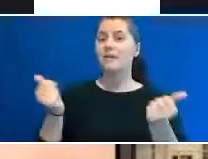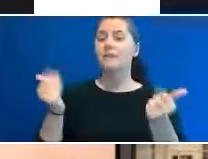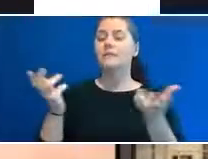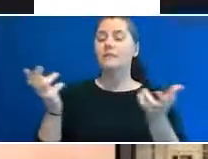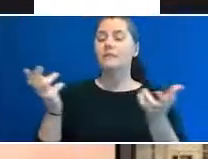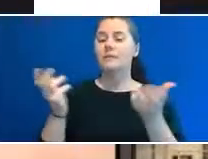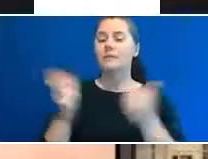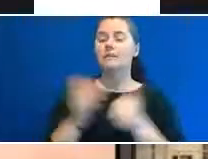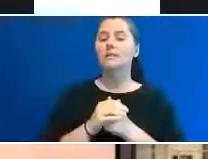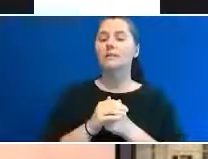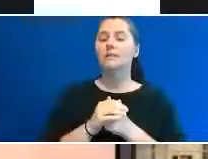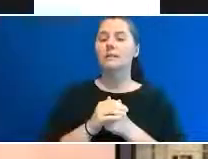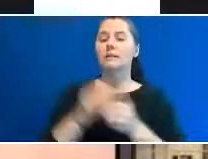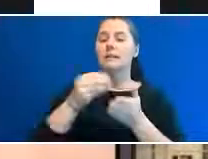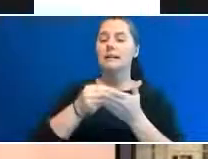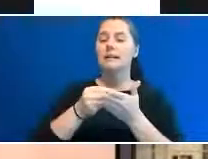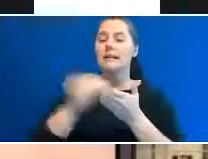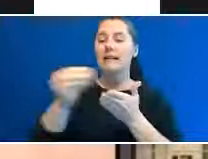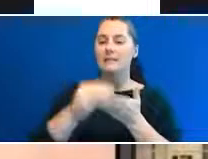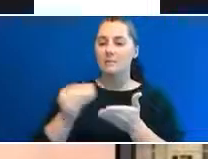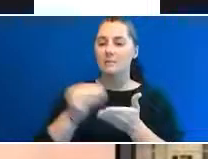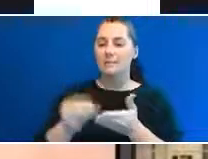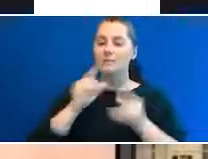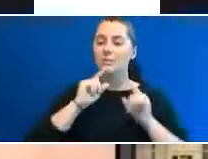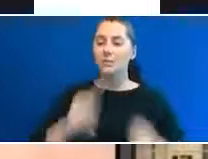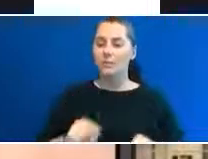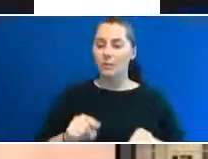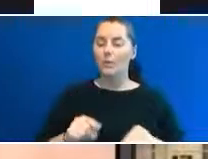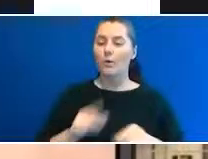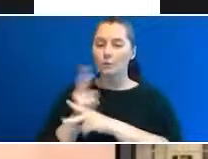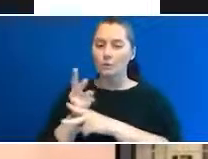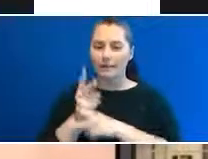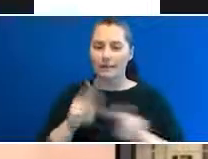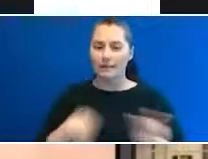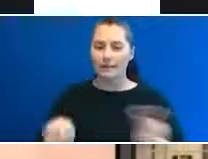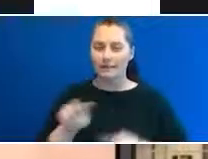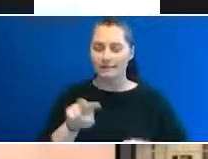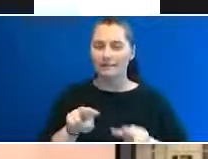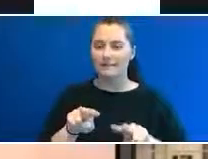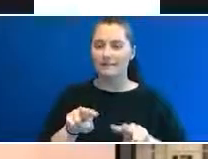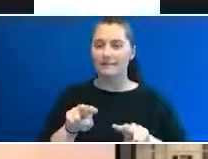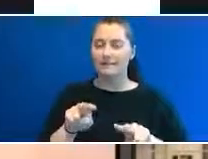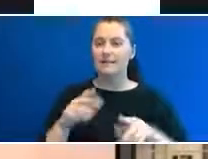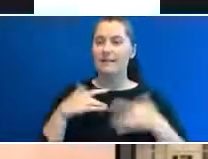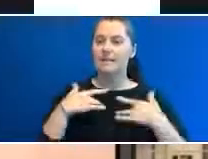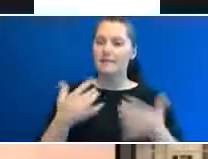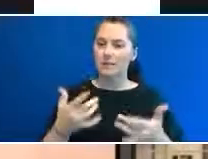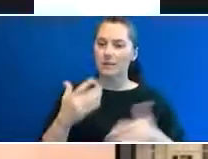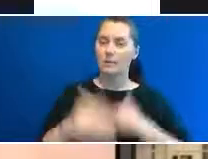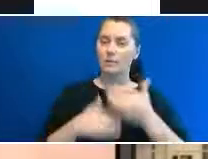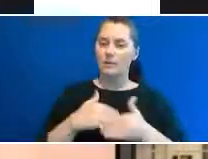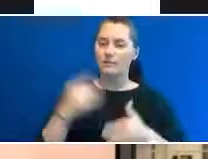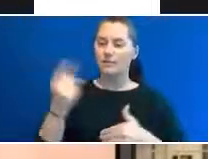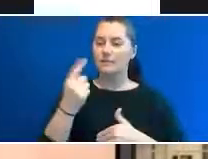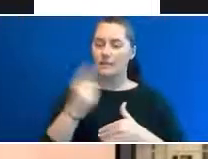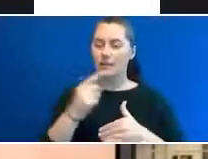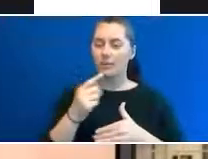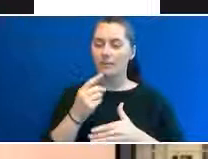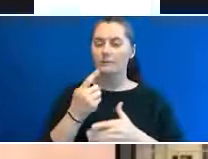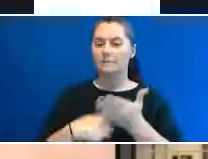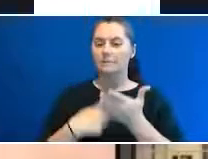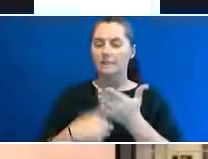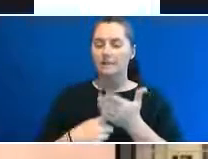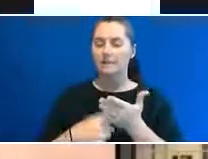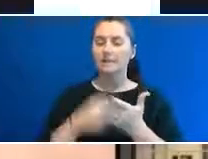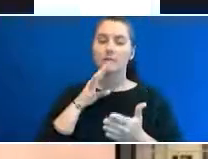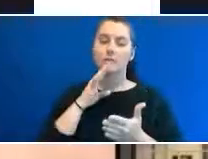expense report tracking. So this is a typical process that someone would go through. Talking with Melanie, I work